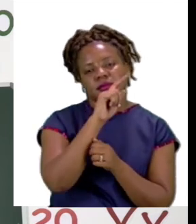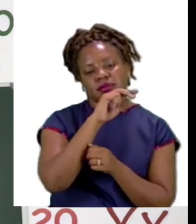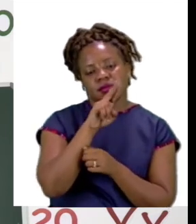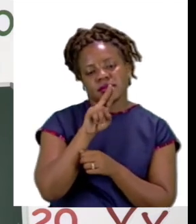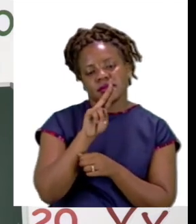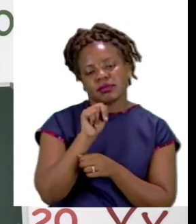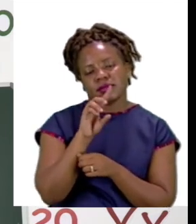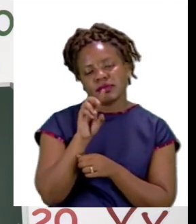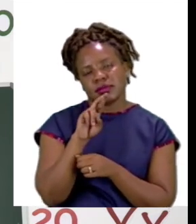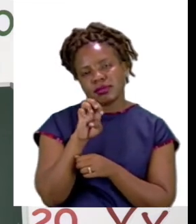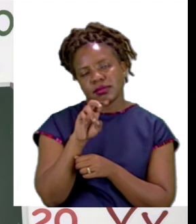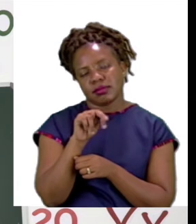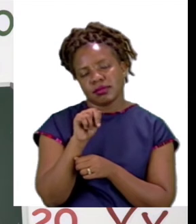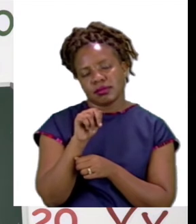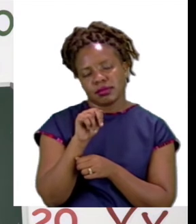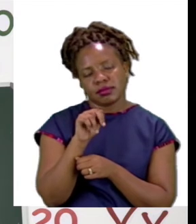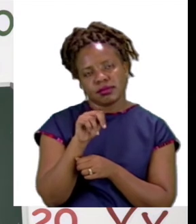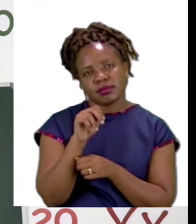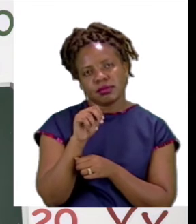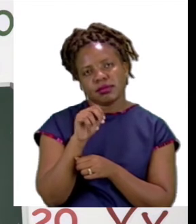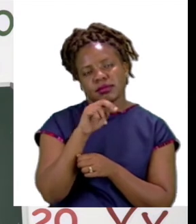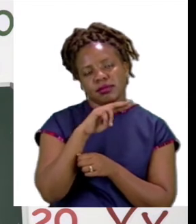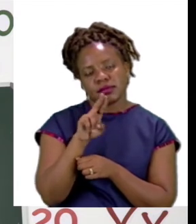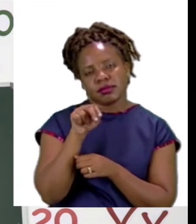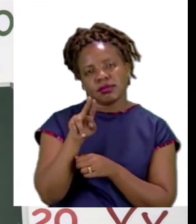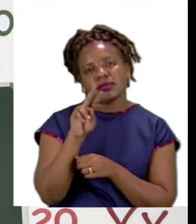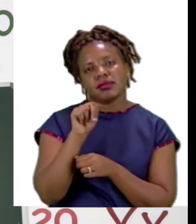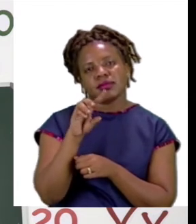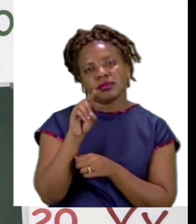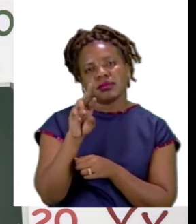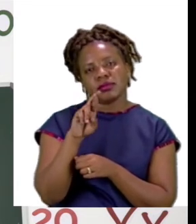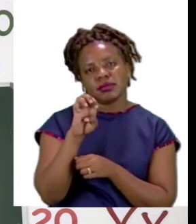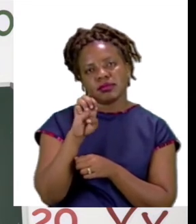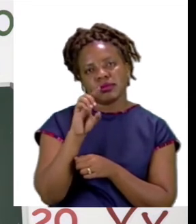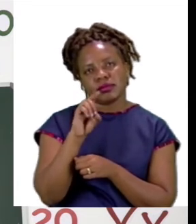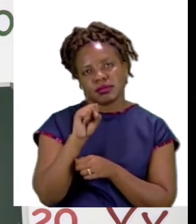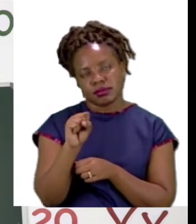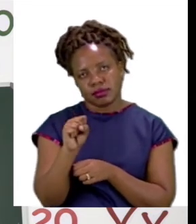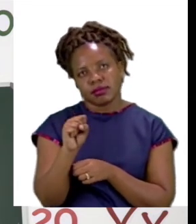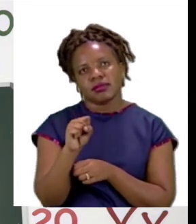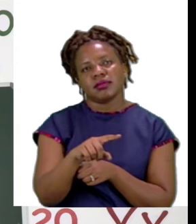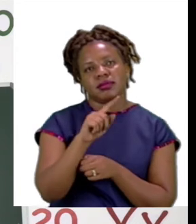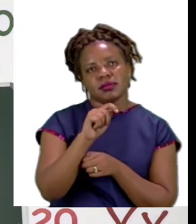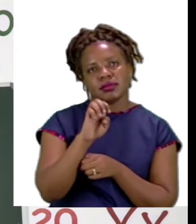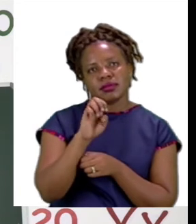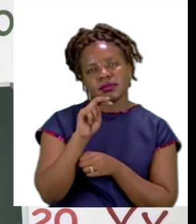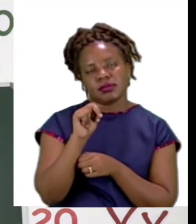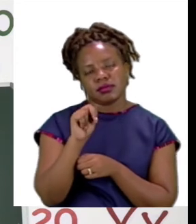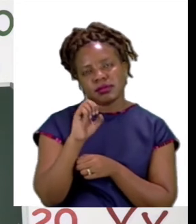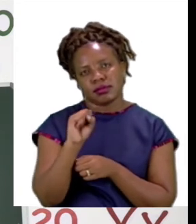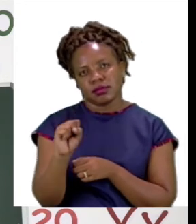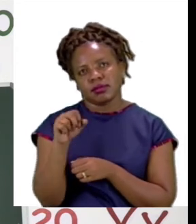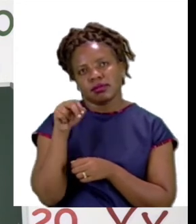Units. So we are going to first add 0 plus 4. And 0 plus 4, my